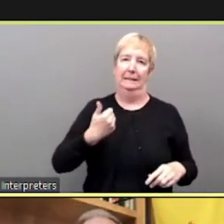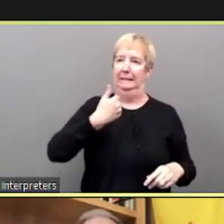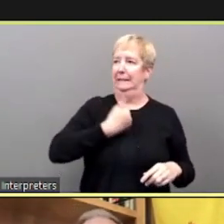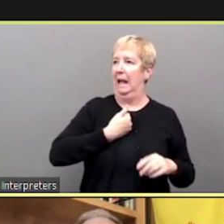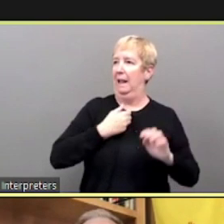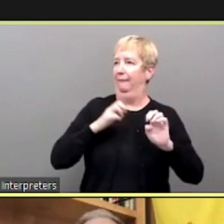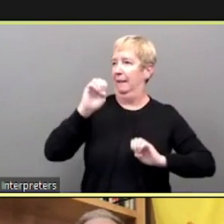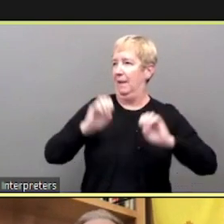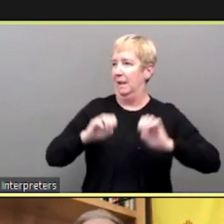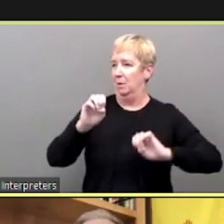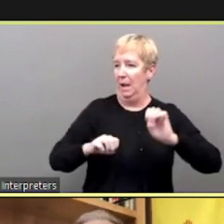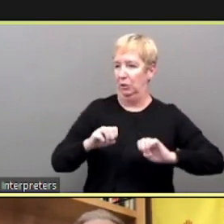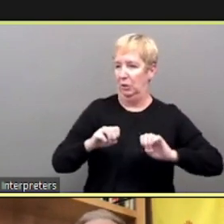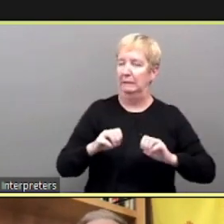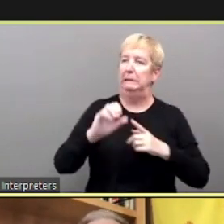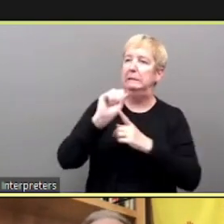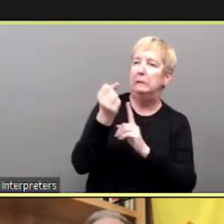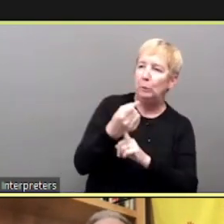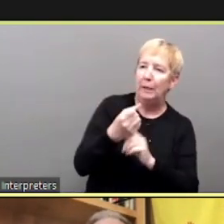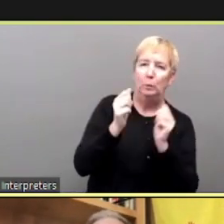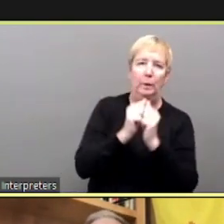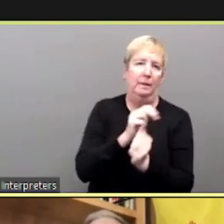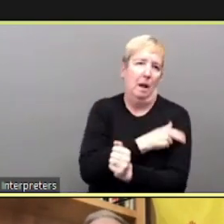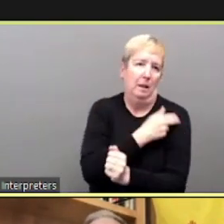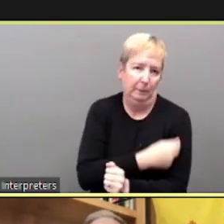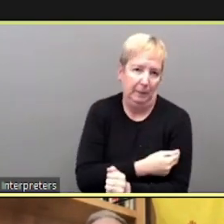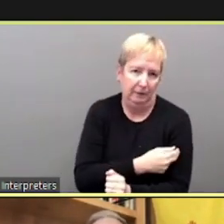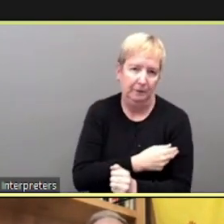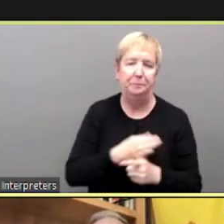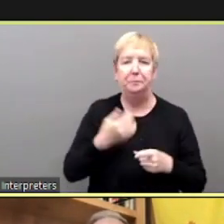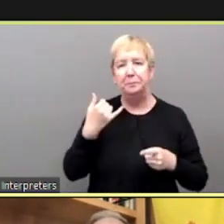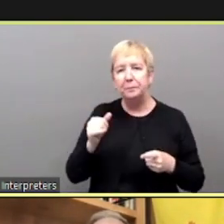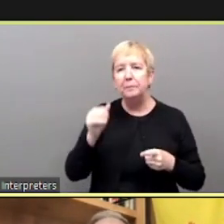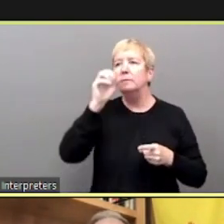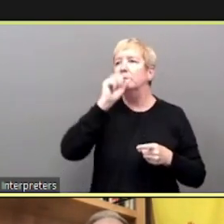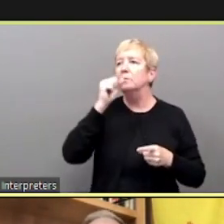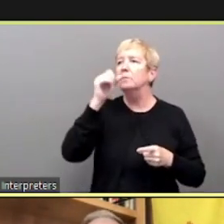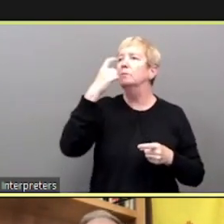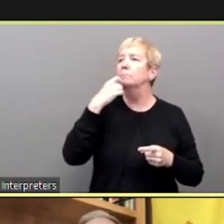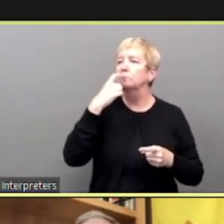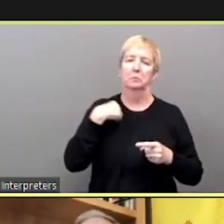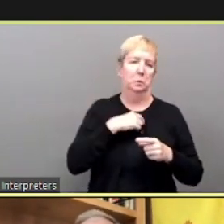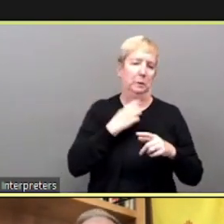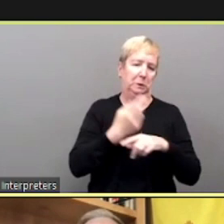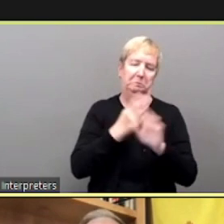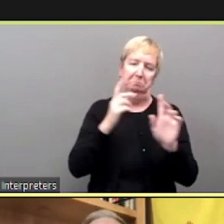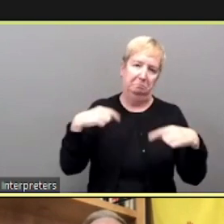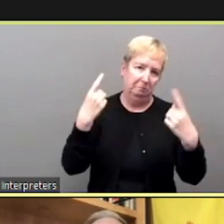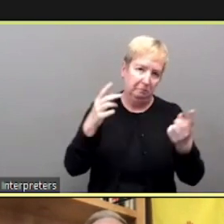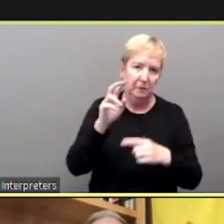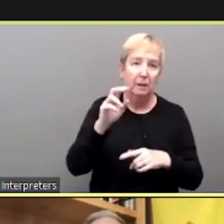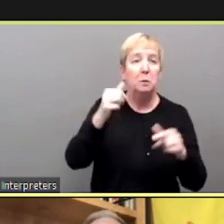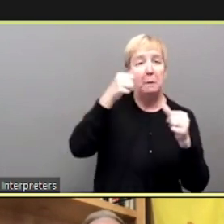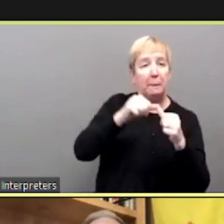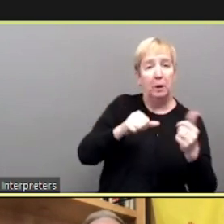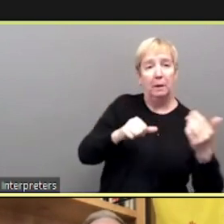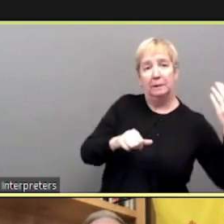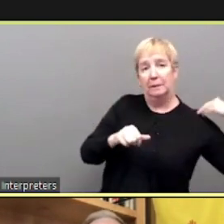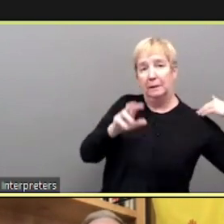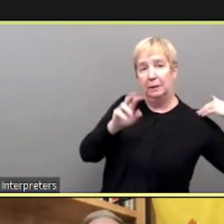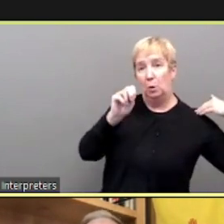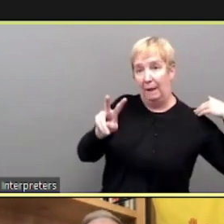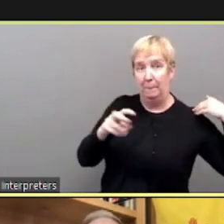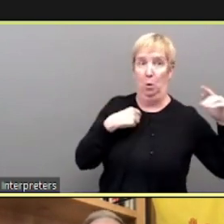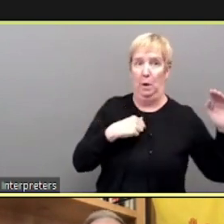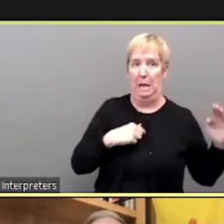Mexico hospitals right now scoring system that we implemented last November. You can see it way over to the left where we were in